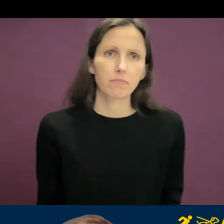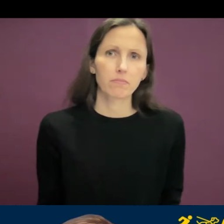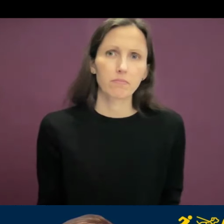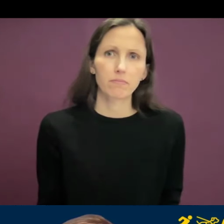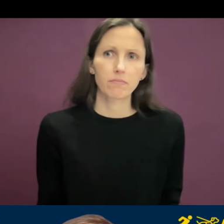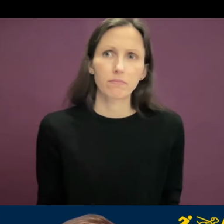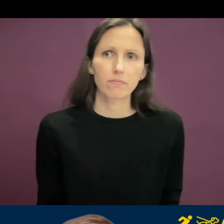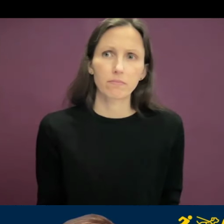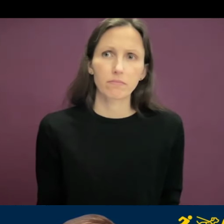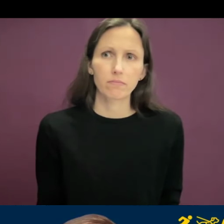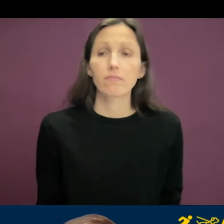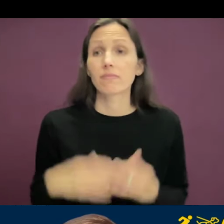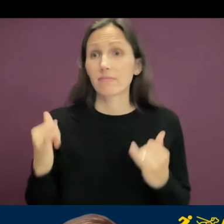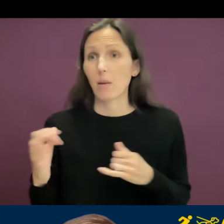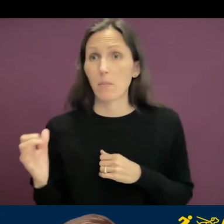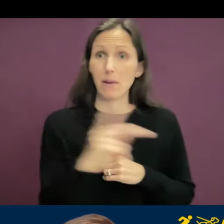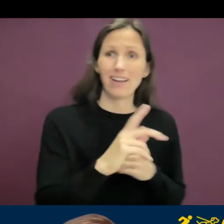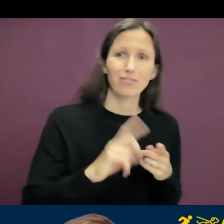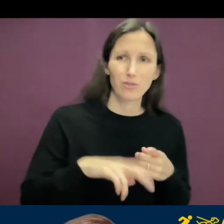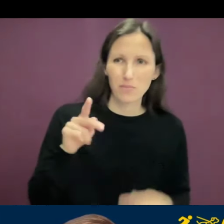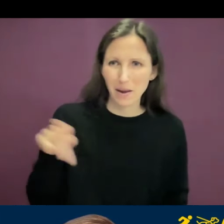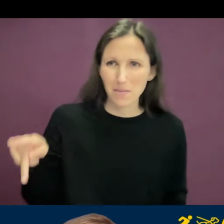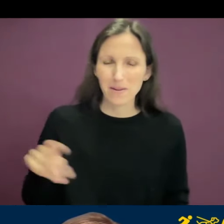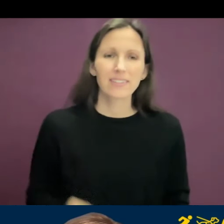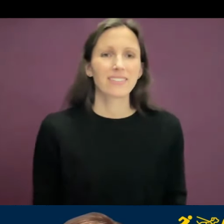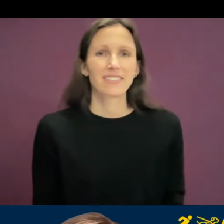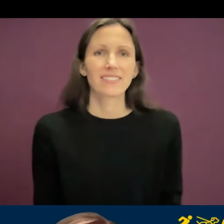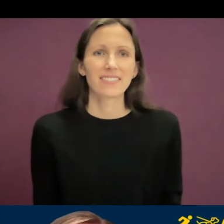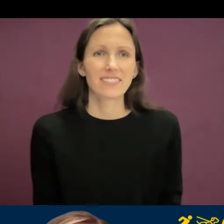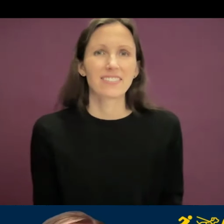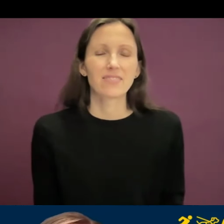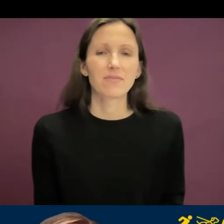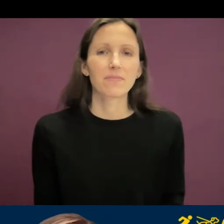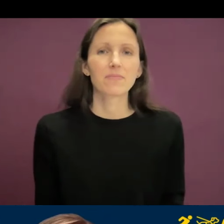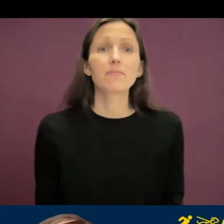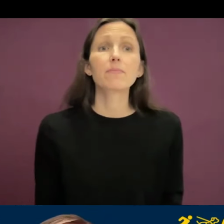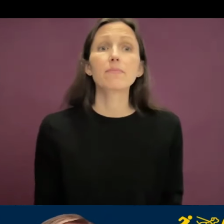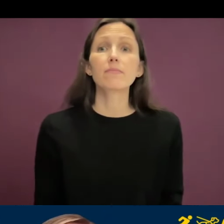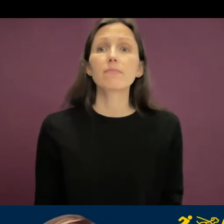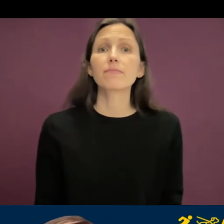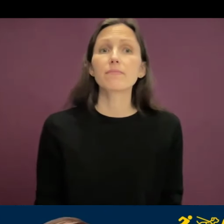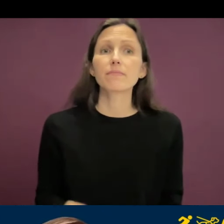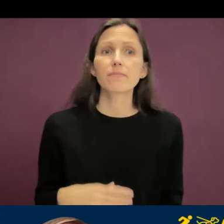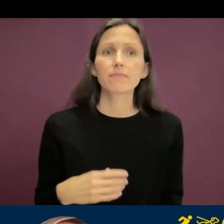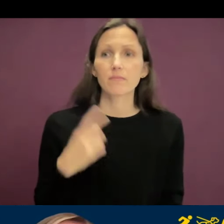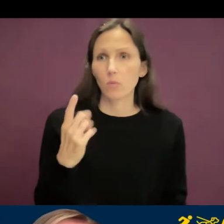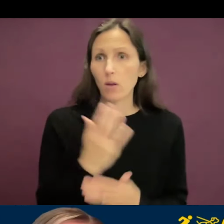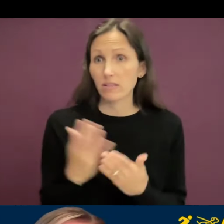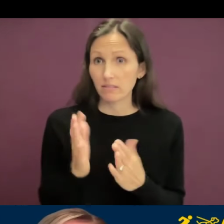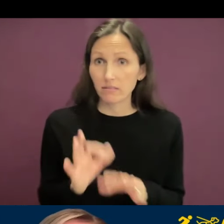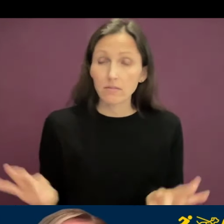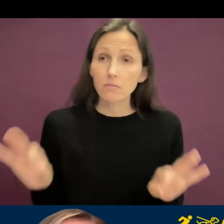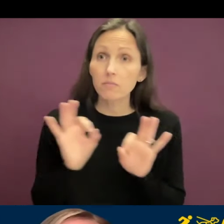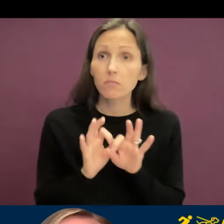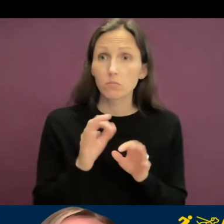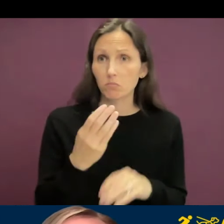And now I am going to switch back to our PowerPoint real quick. One thing that's really important to keep in mind when we're